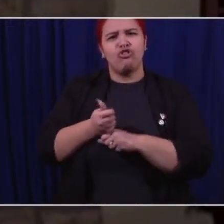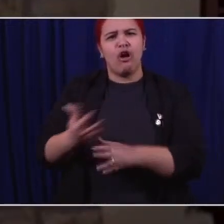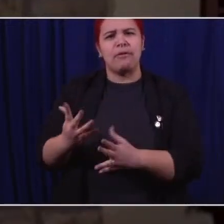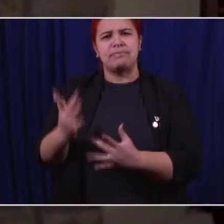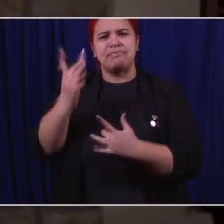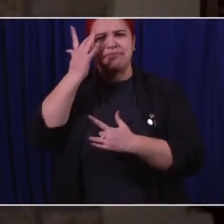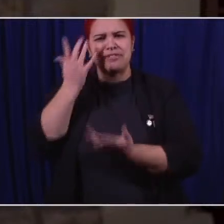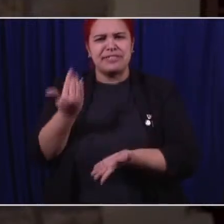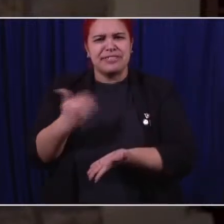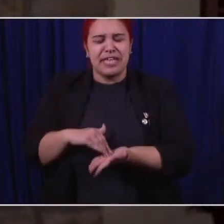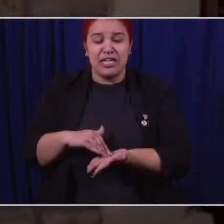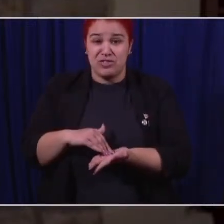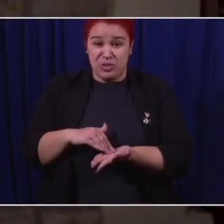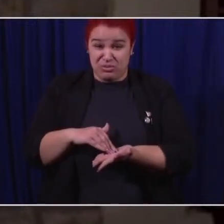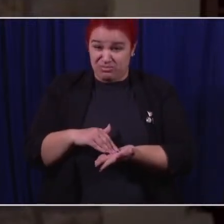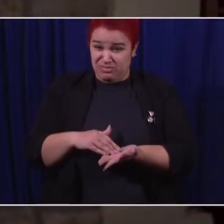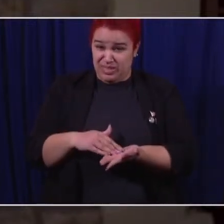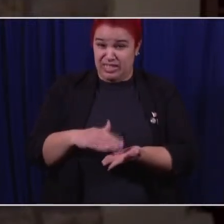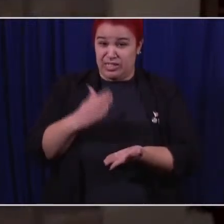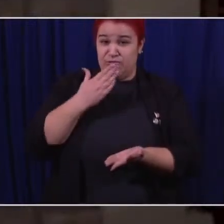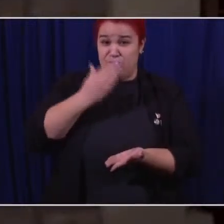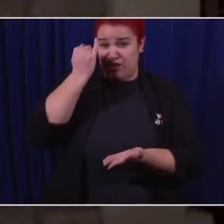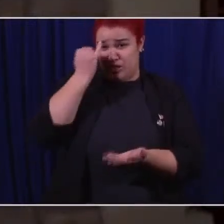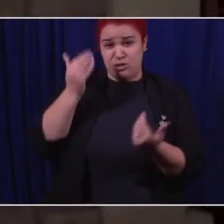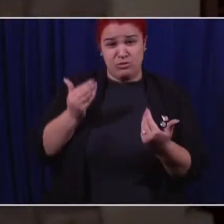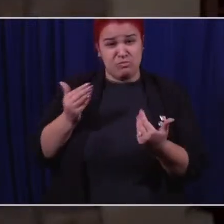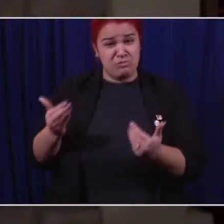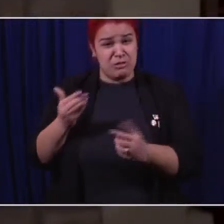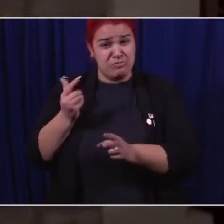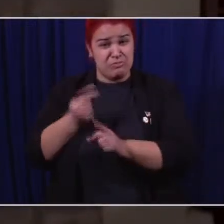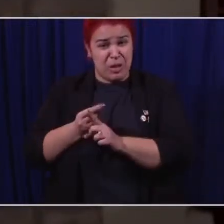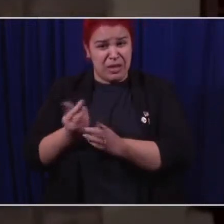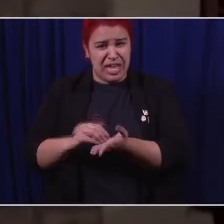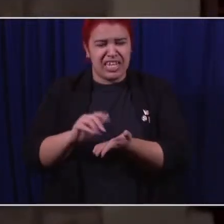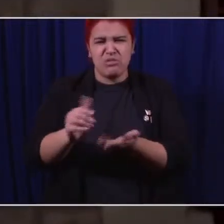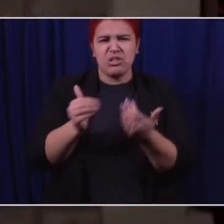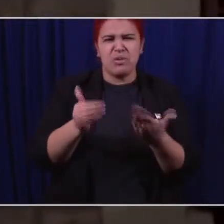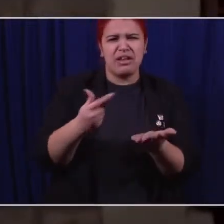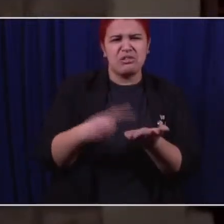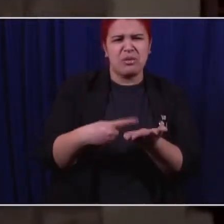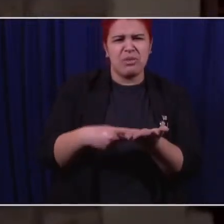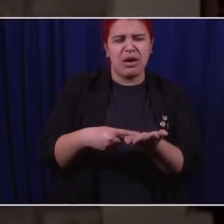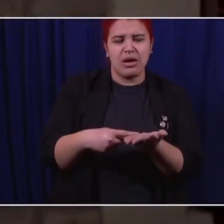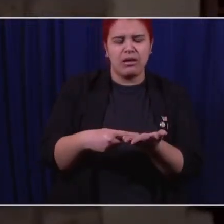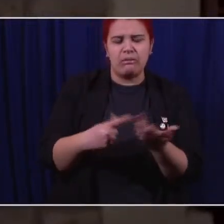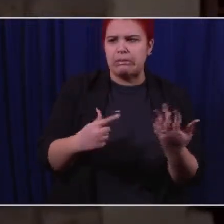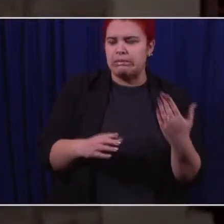arms of people who have no immunity? Have you thought about any of this? Yeah, go ahead.